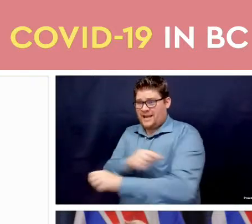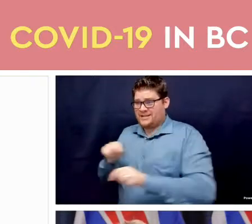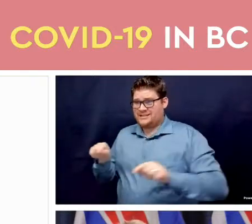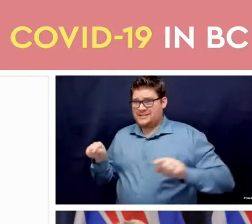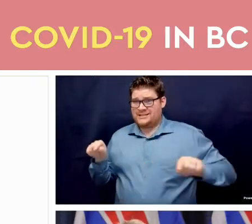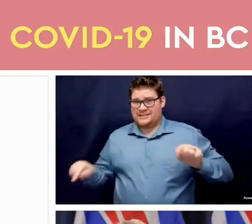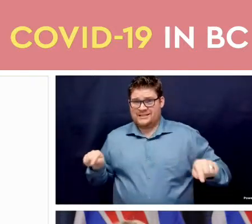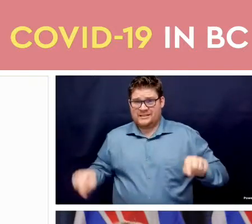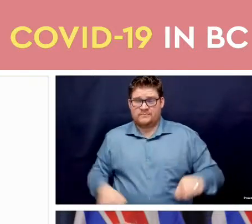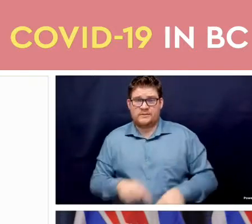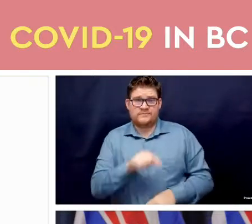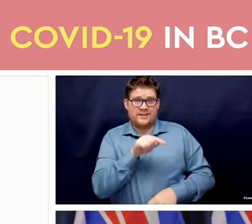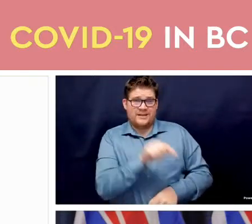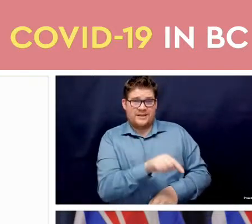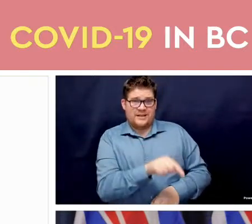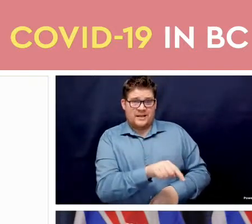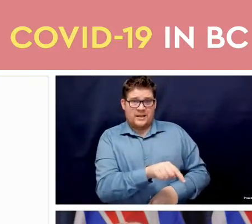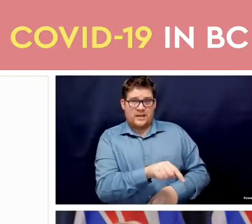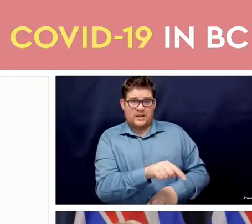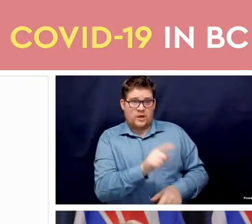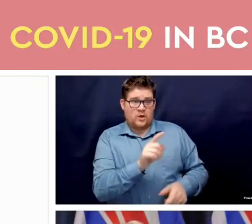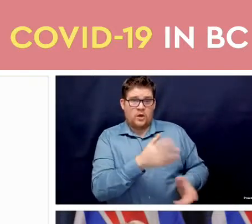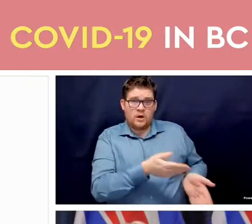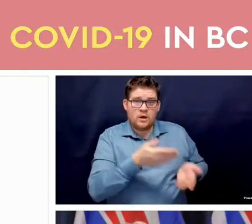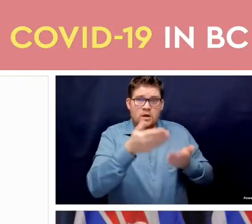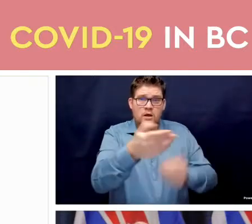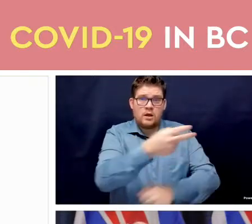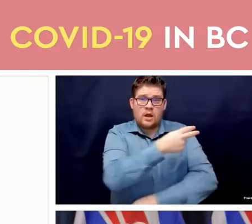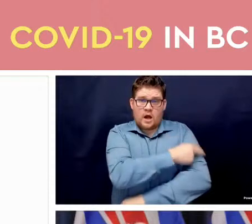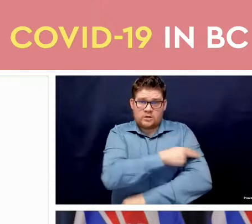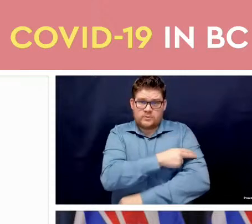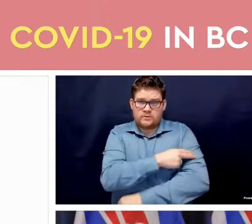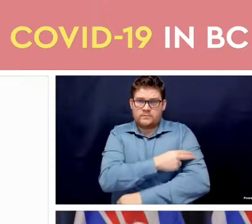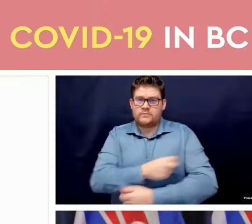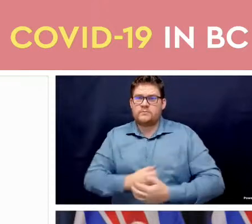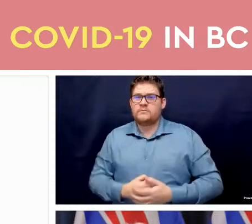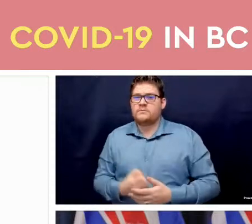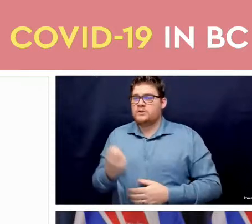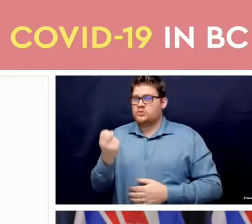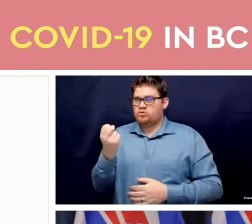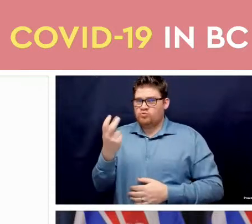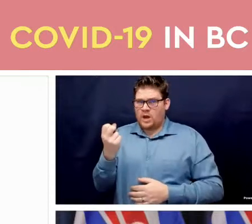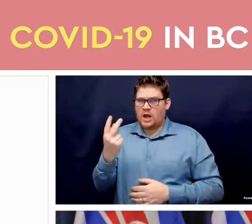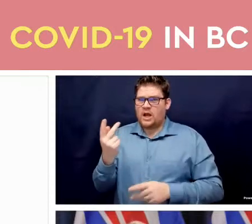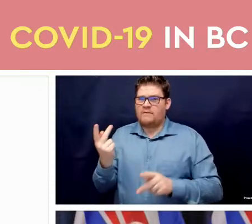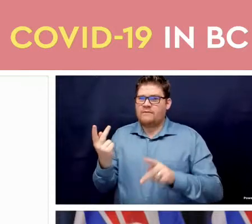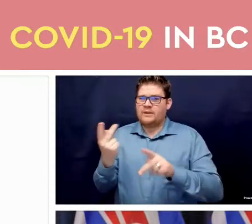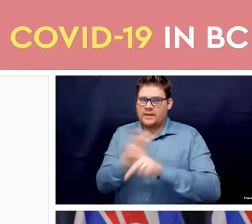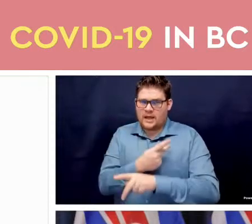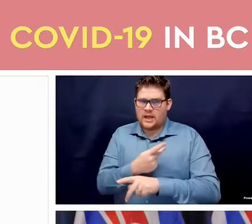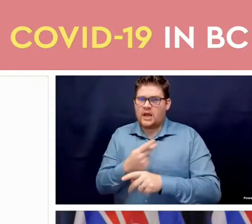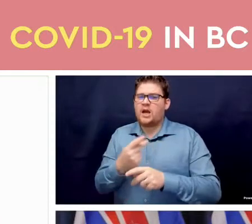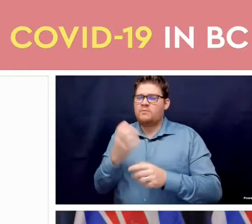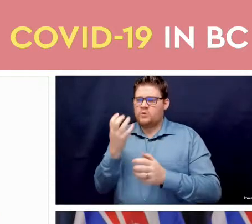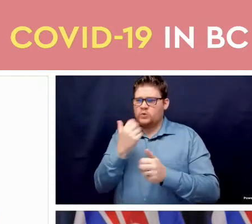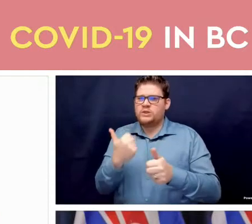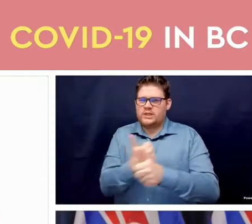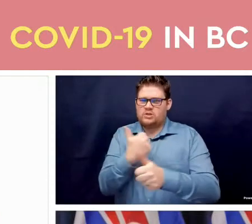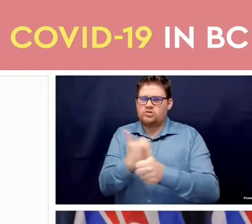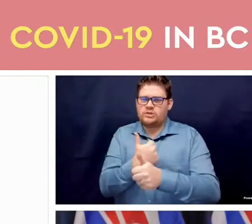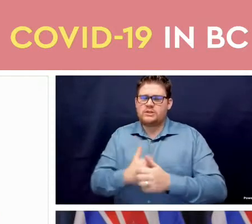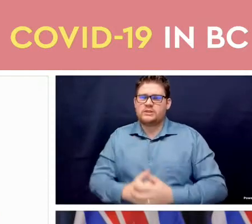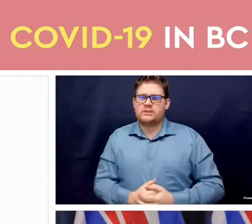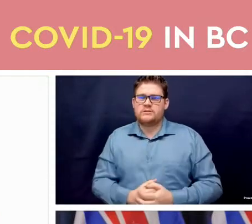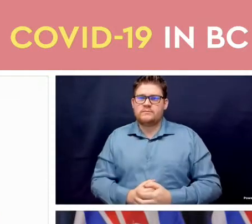really important right now. It shows us that vaccination is really protective for people having severe